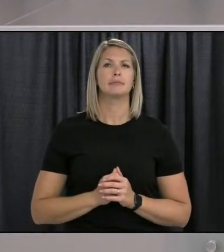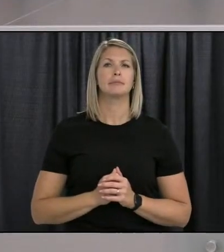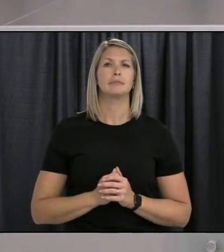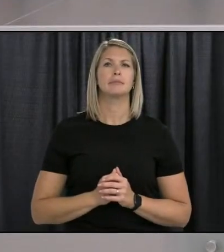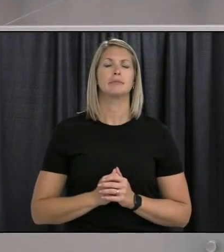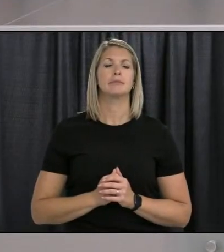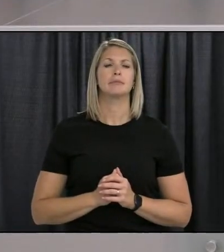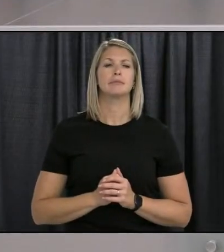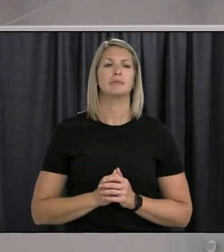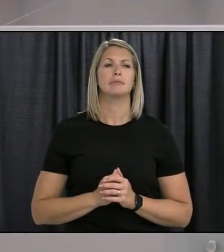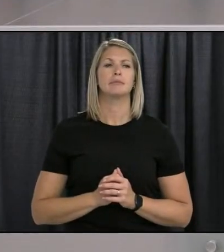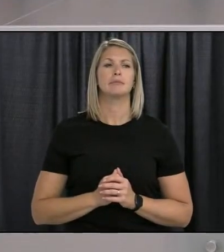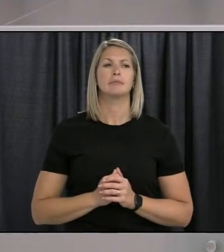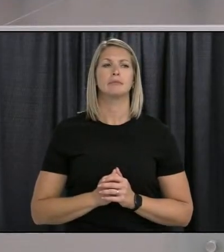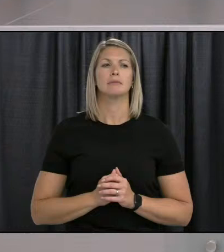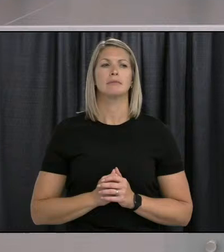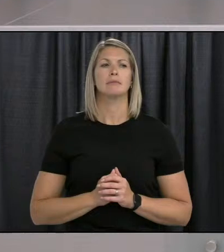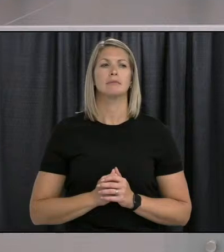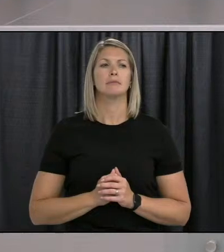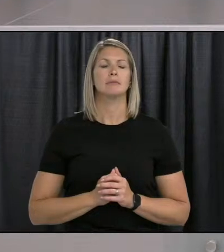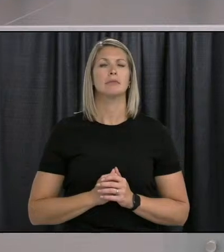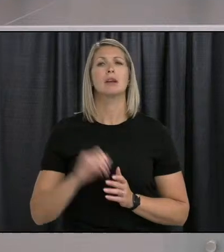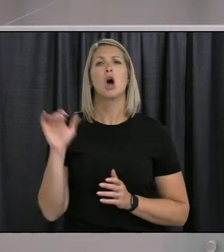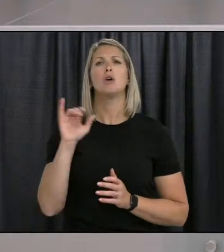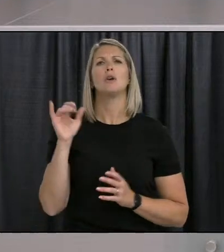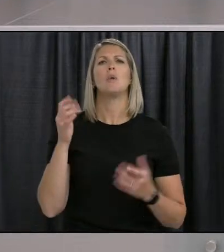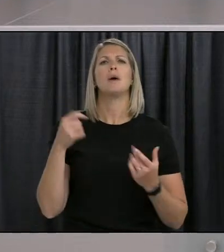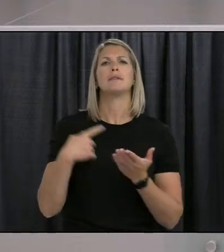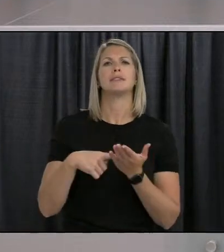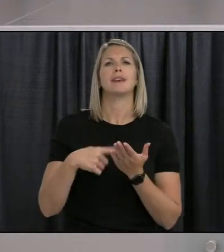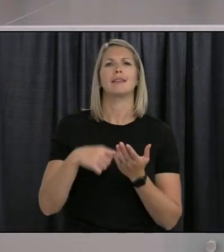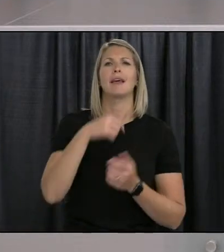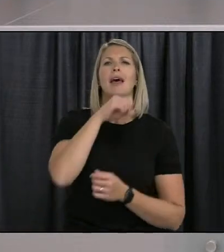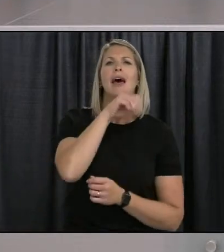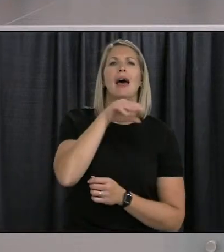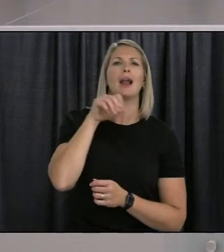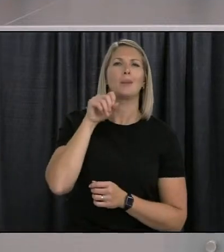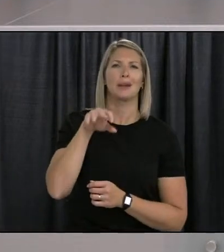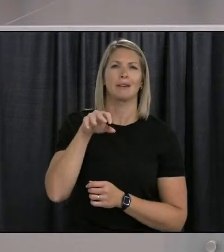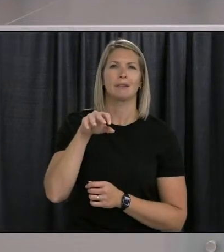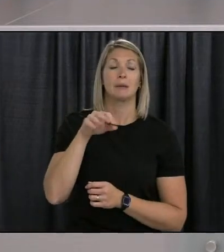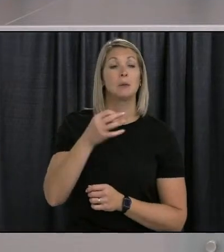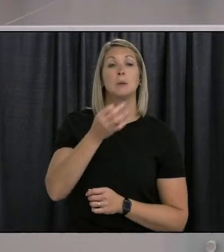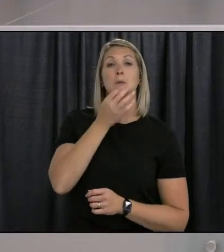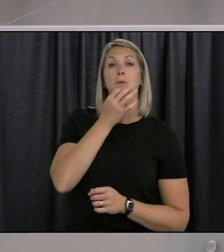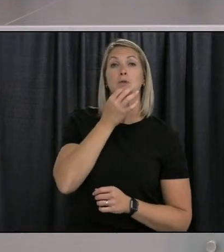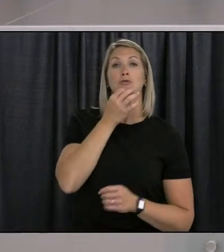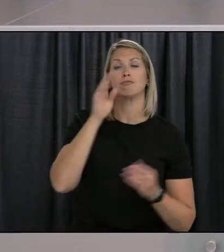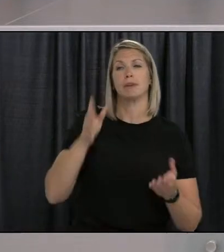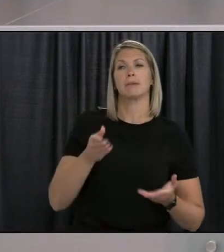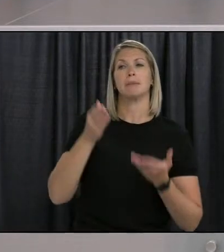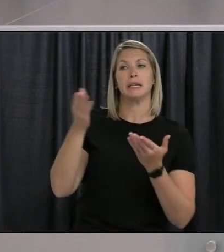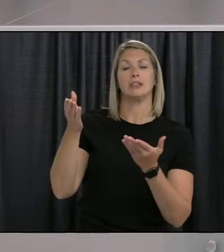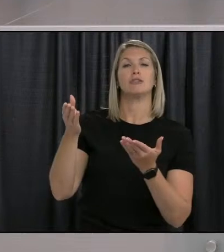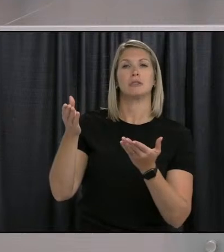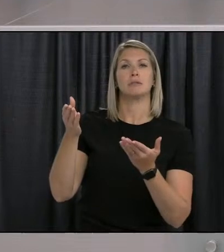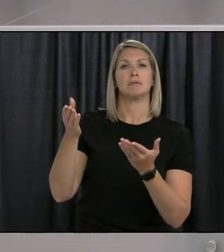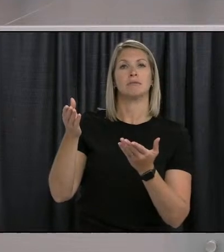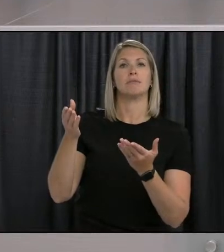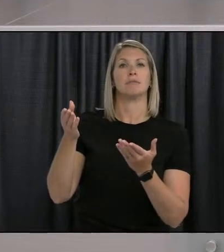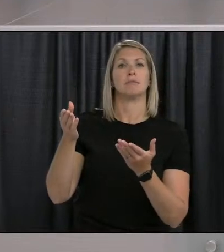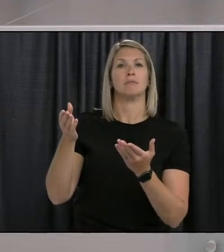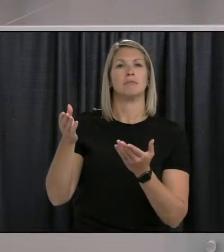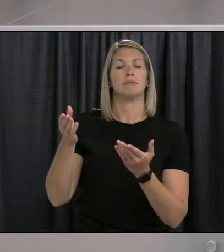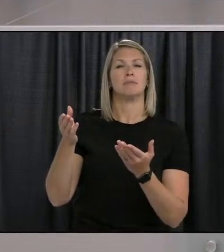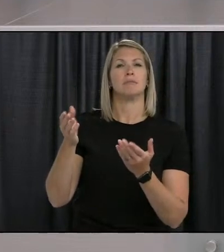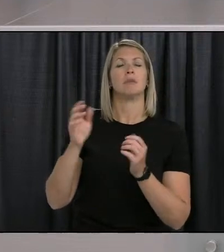And I just wanted to talk a little bit about Halloween. You say that guidelines will be up. I just want to compare them to